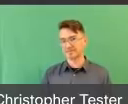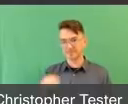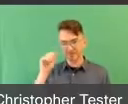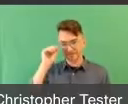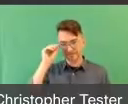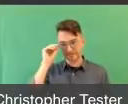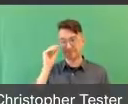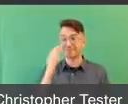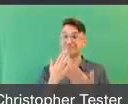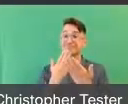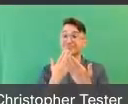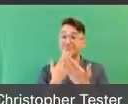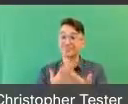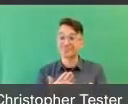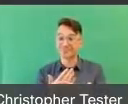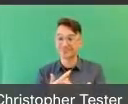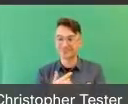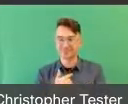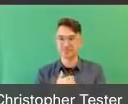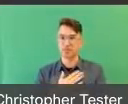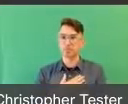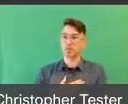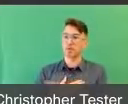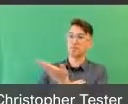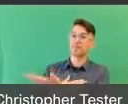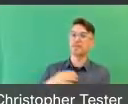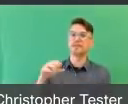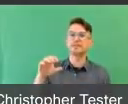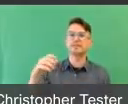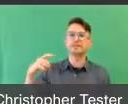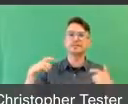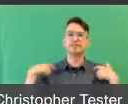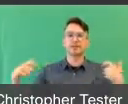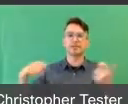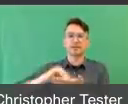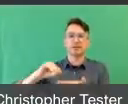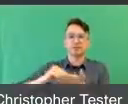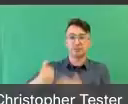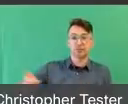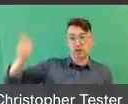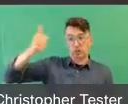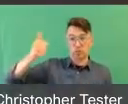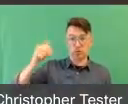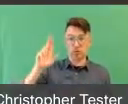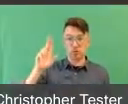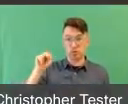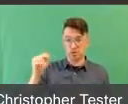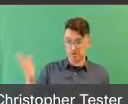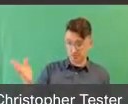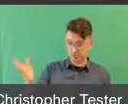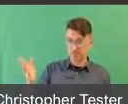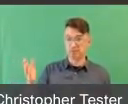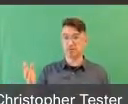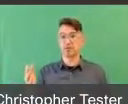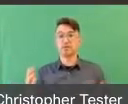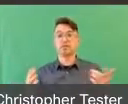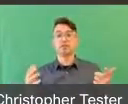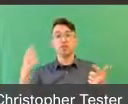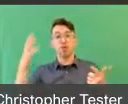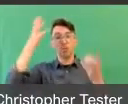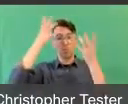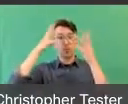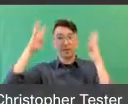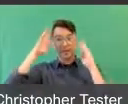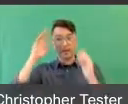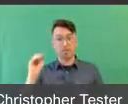commitment on how they will support young people's mental health going forward. Over to you, Secretary General, to present your commitment first.